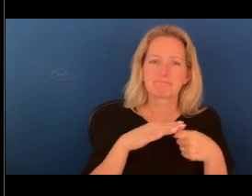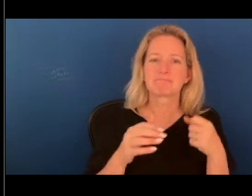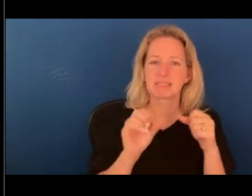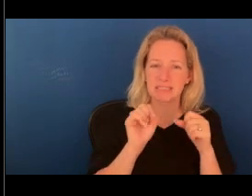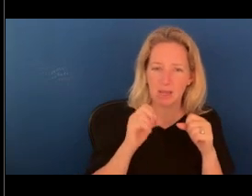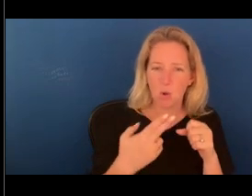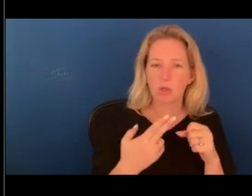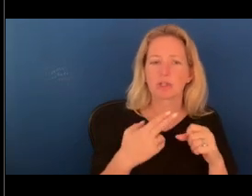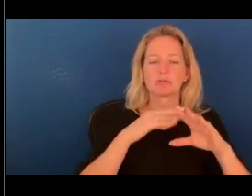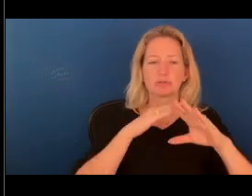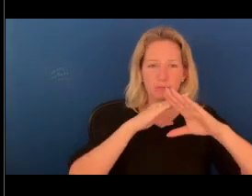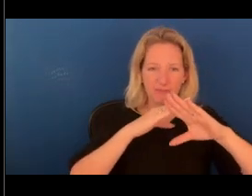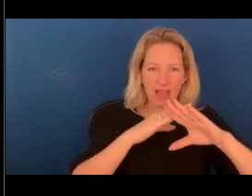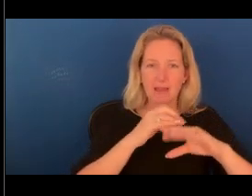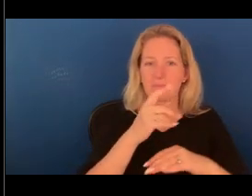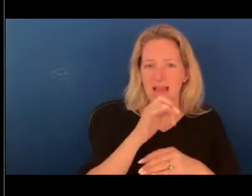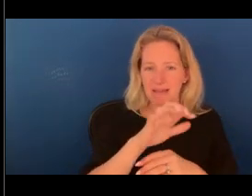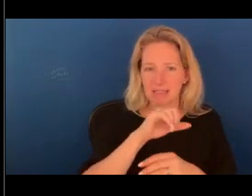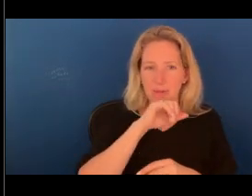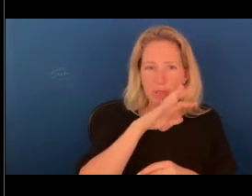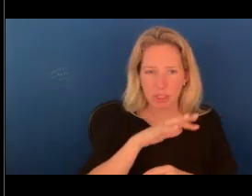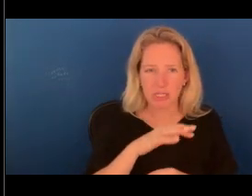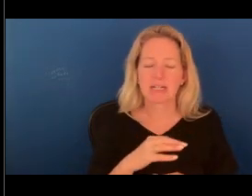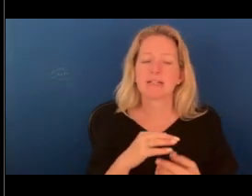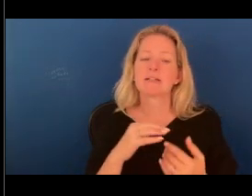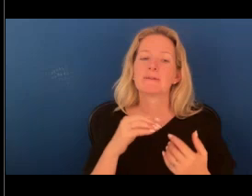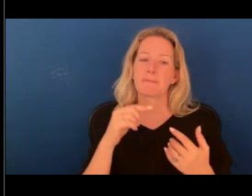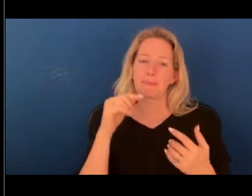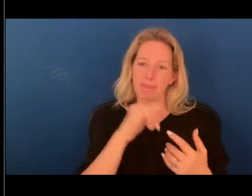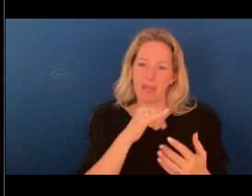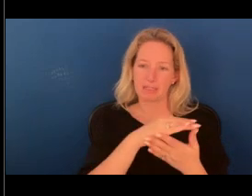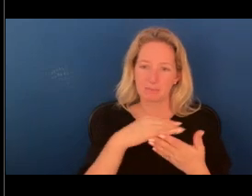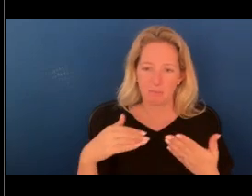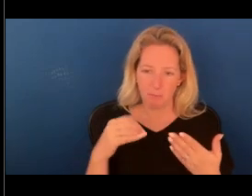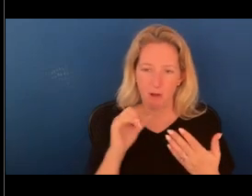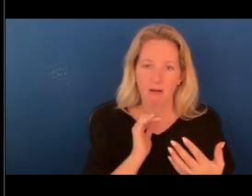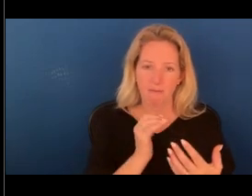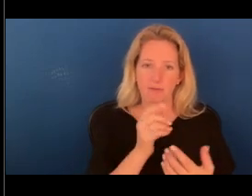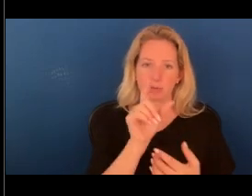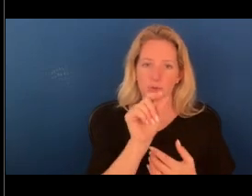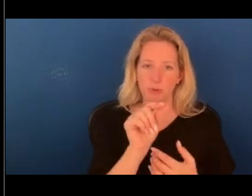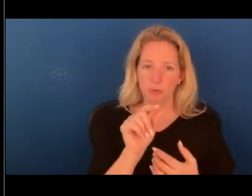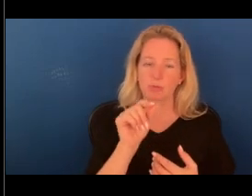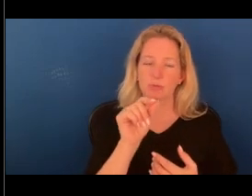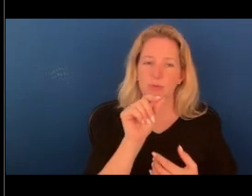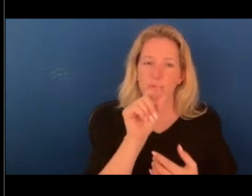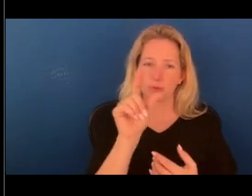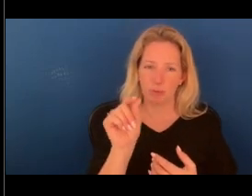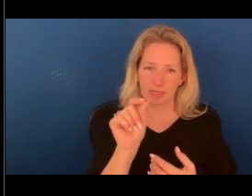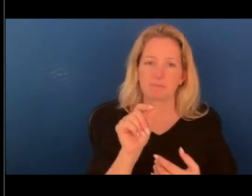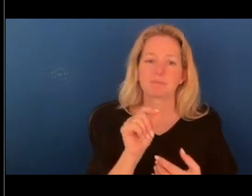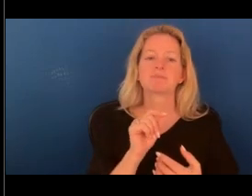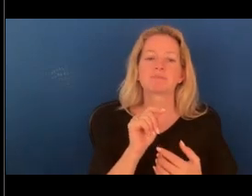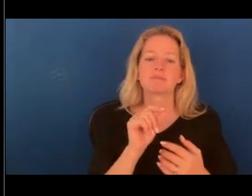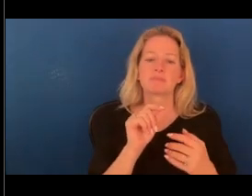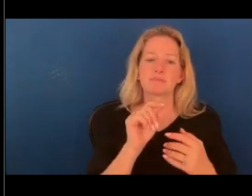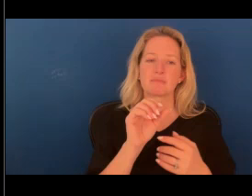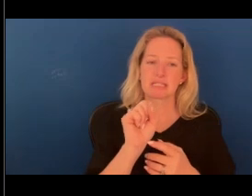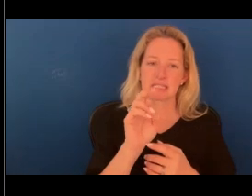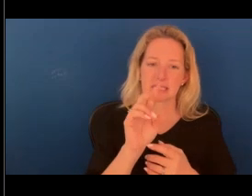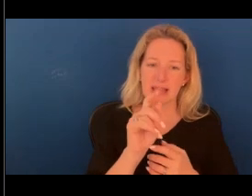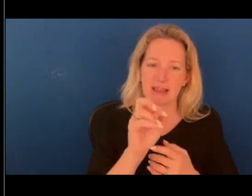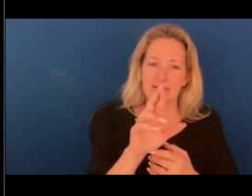is pursuant to Section 301 of the Save Our Seas 2.0 Act of 2020. The strategy is about keeping primarily